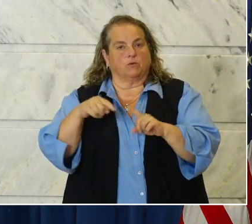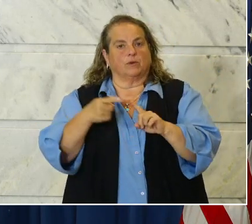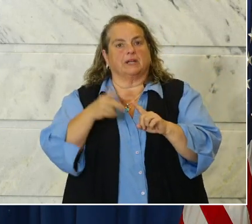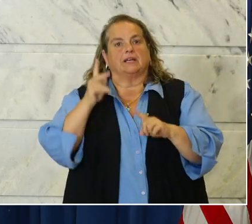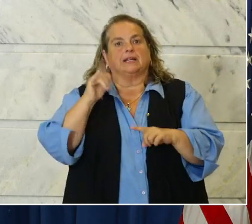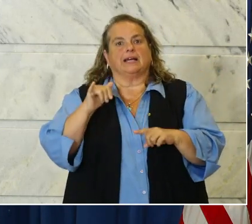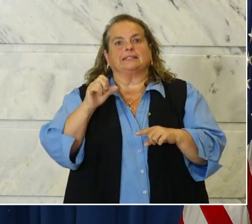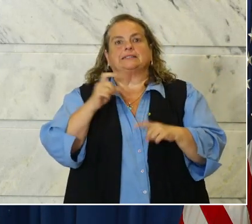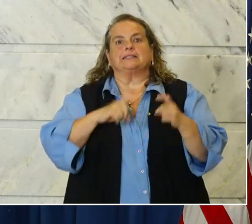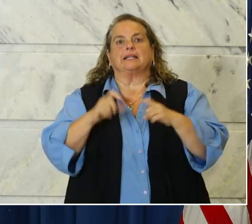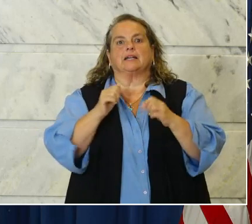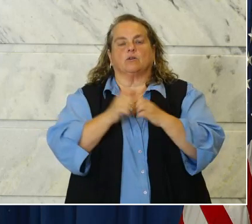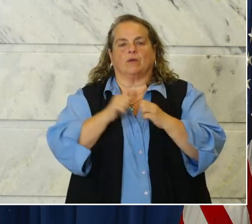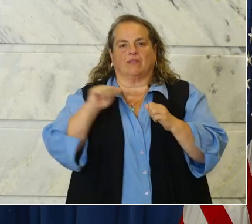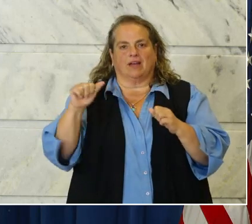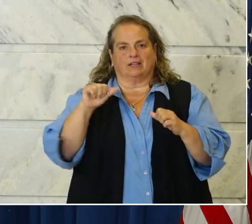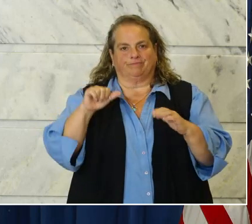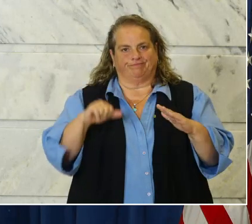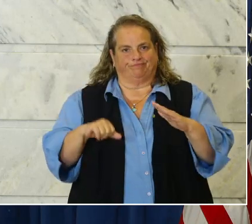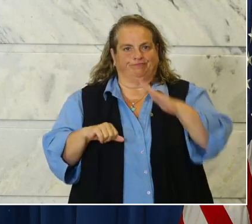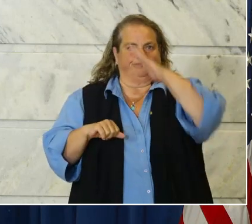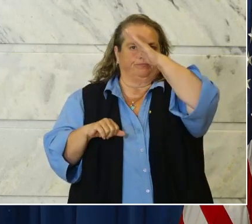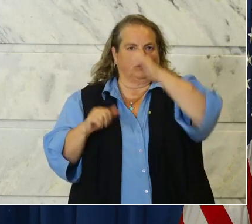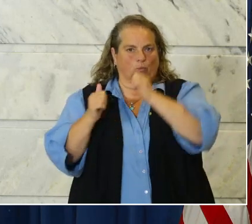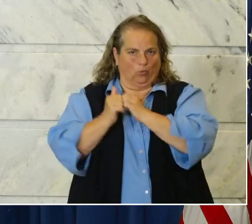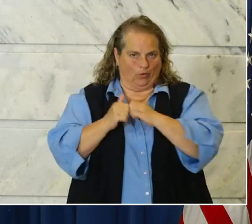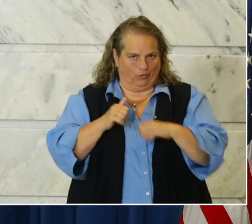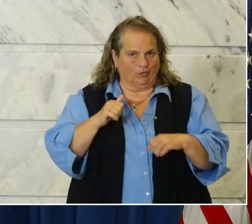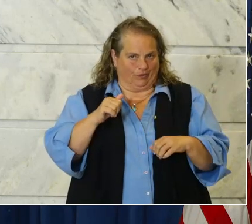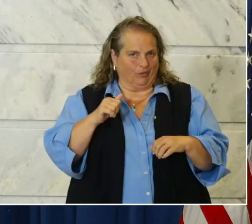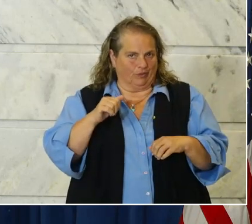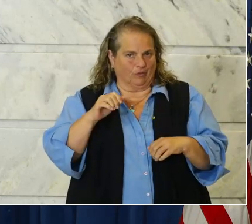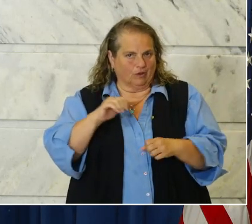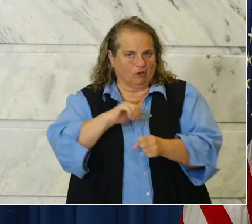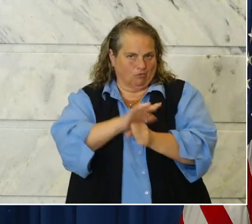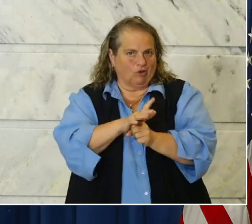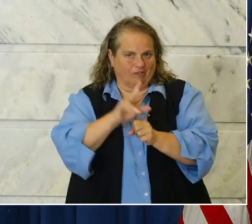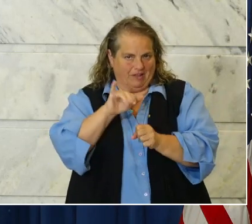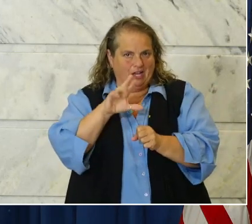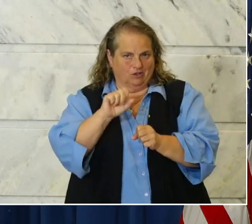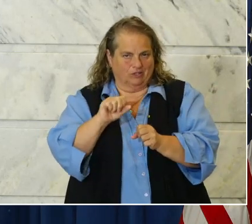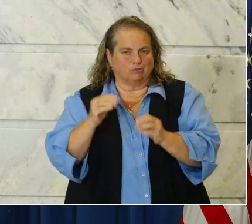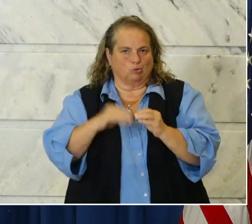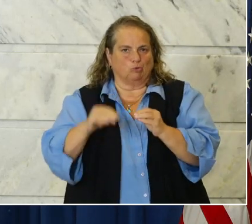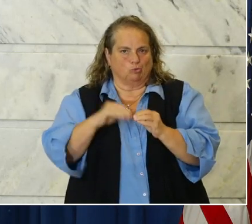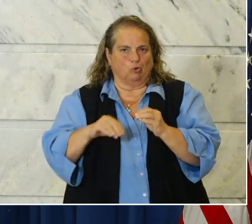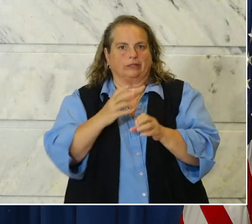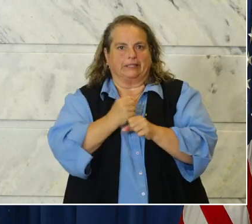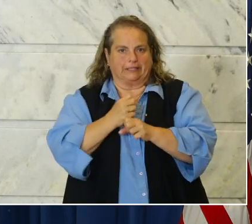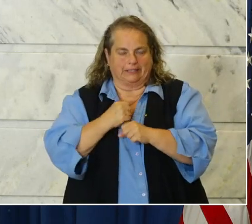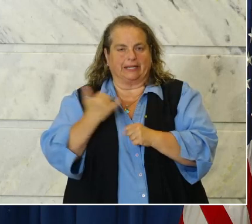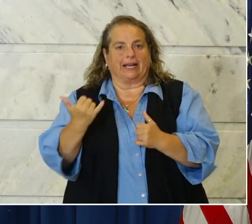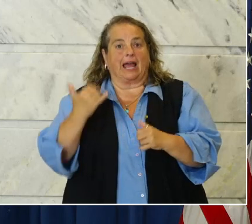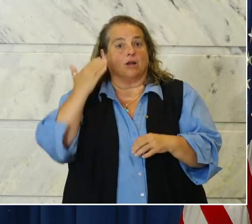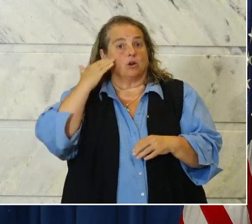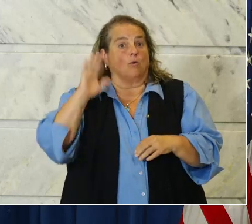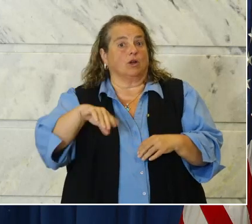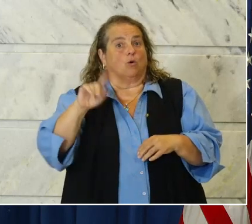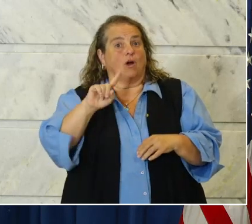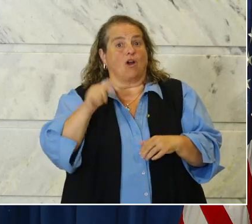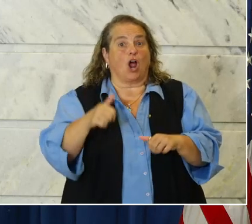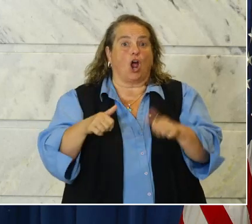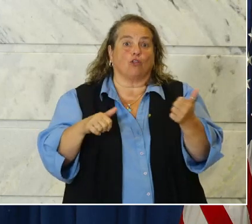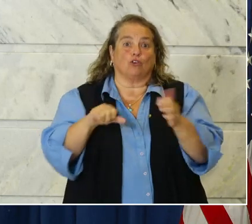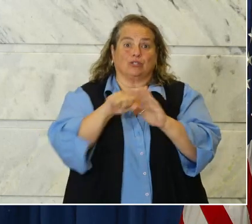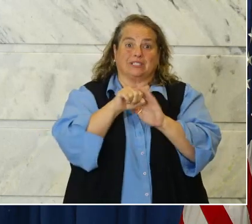is dealing with a surge in the coronavirus. Knowing where other states have gone and knowing what